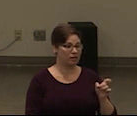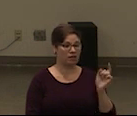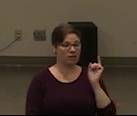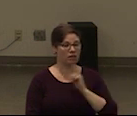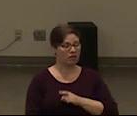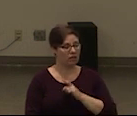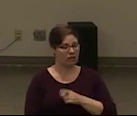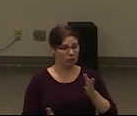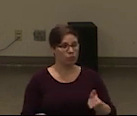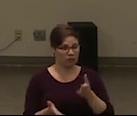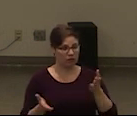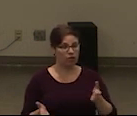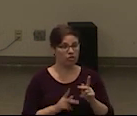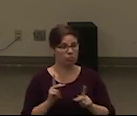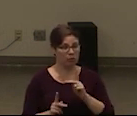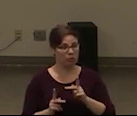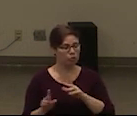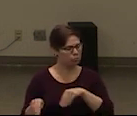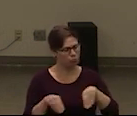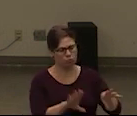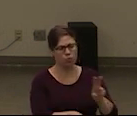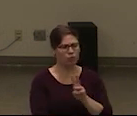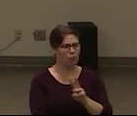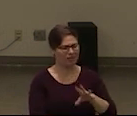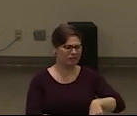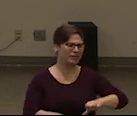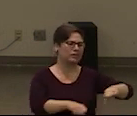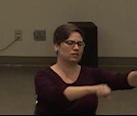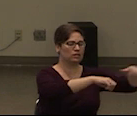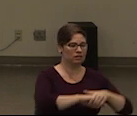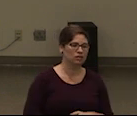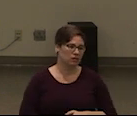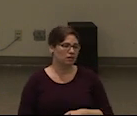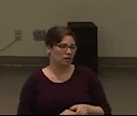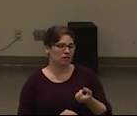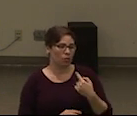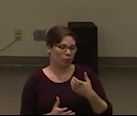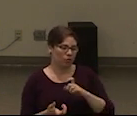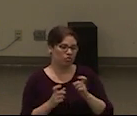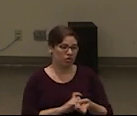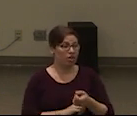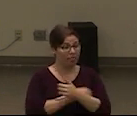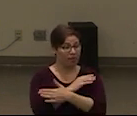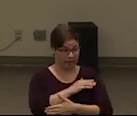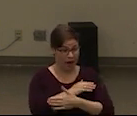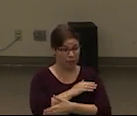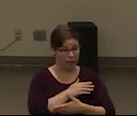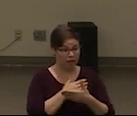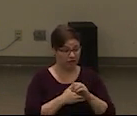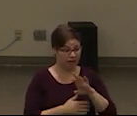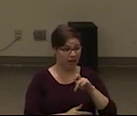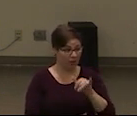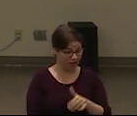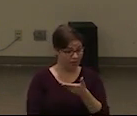and encouraged folks to head west. The county that Corvallis is in is also named for Thomas Benton, but Benton Annex,